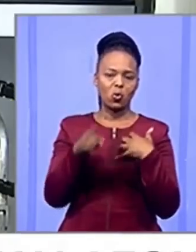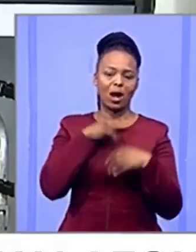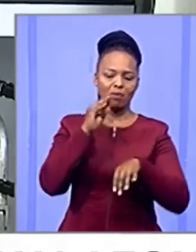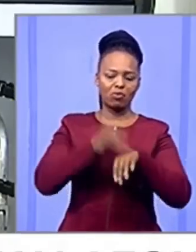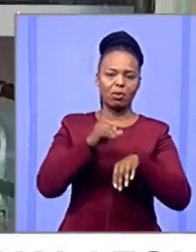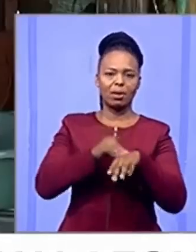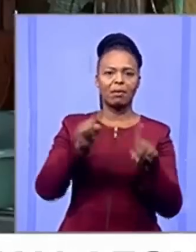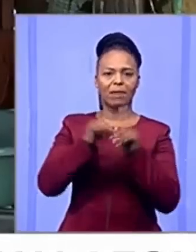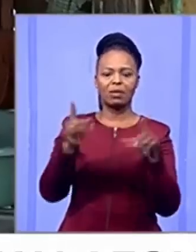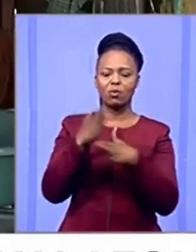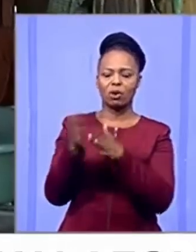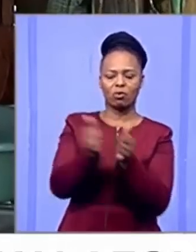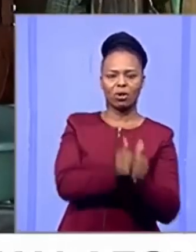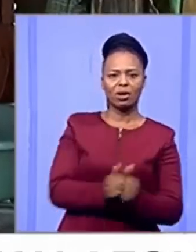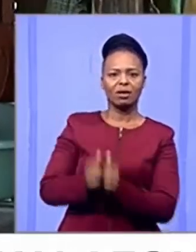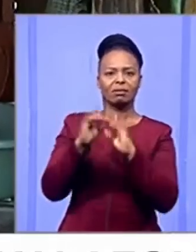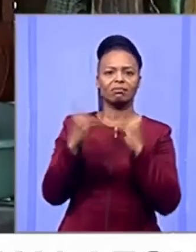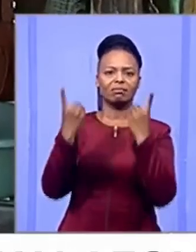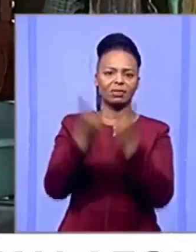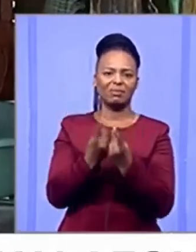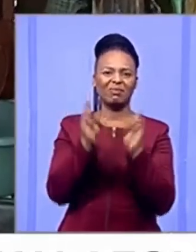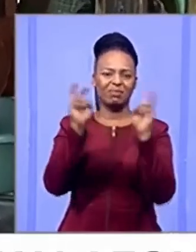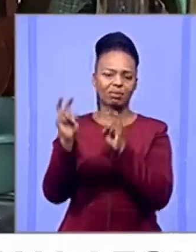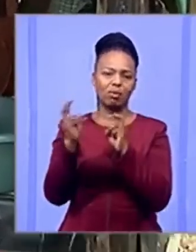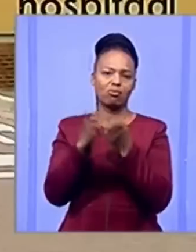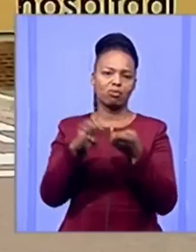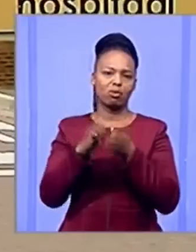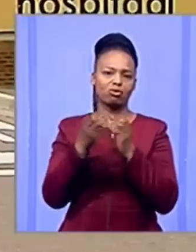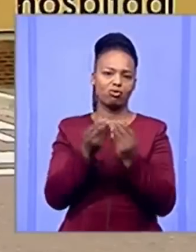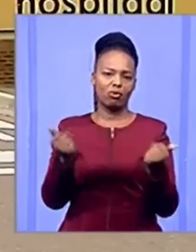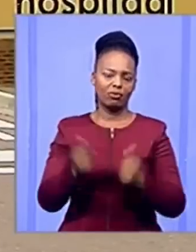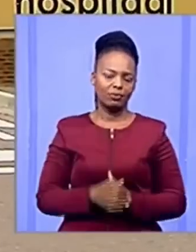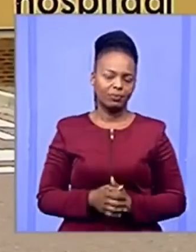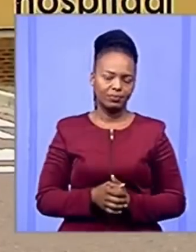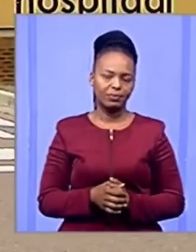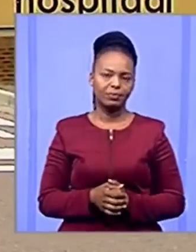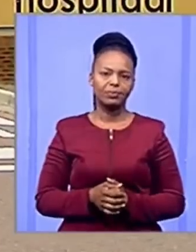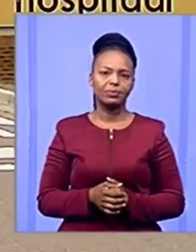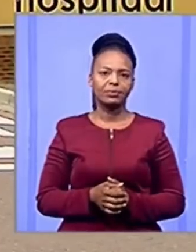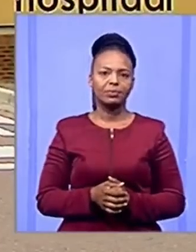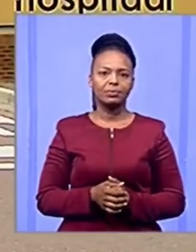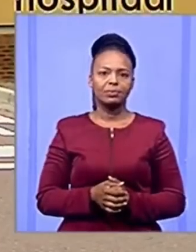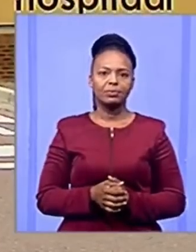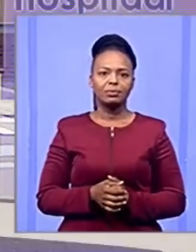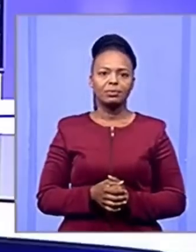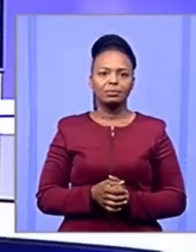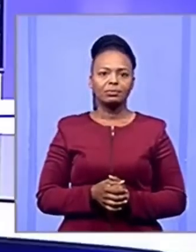ba province ho rarolla mathata ana. Thabiso Khadebe, SABC News, Kimberley.